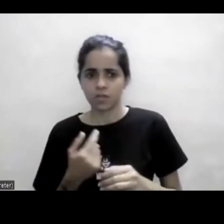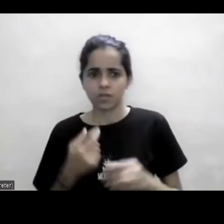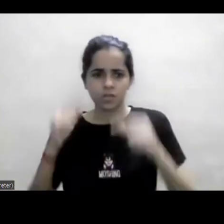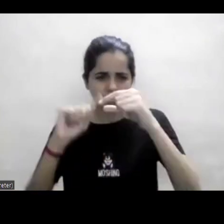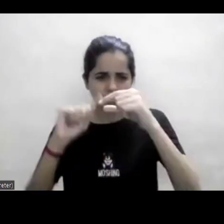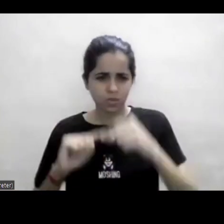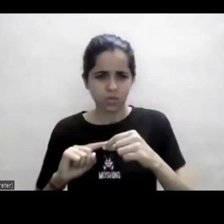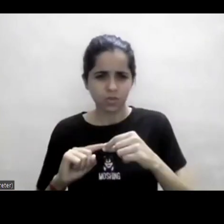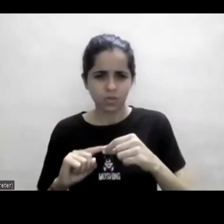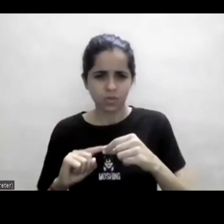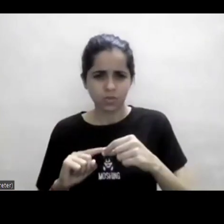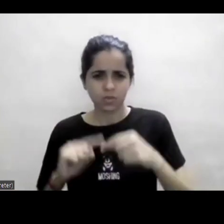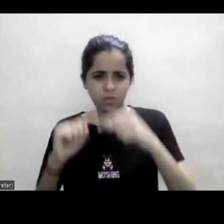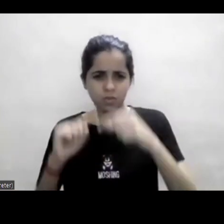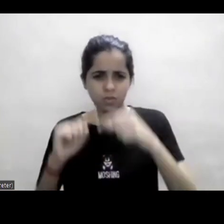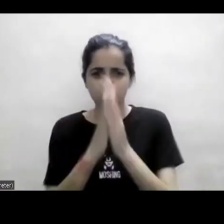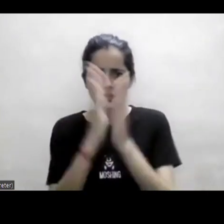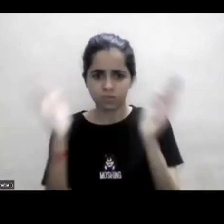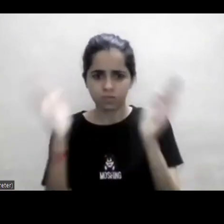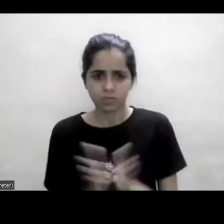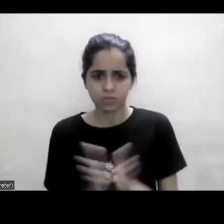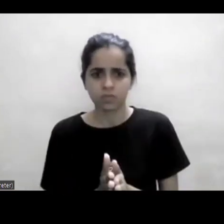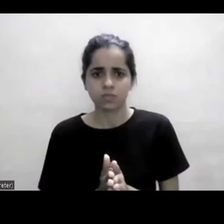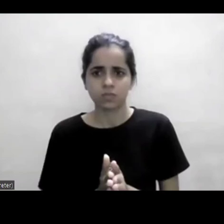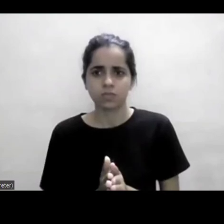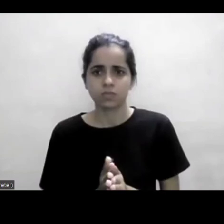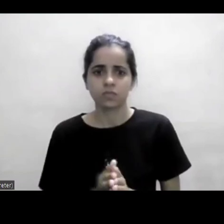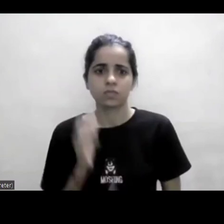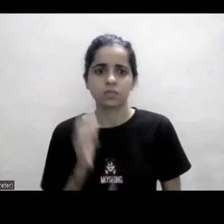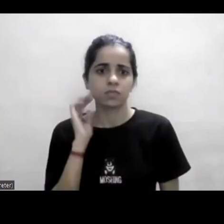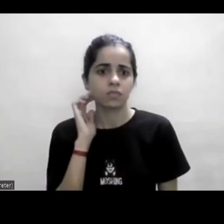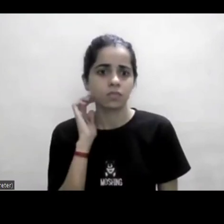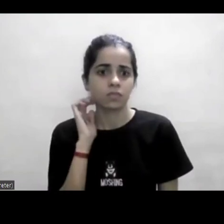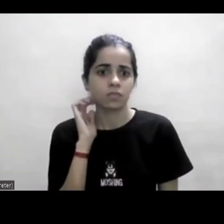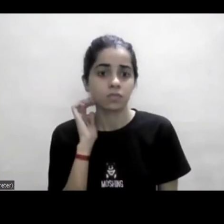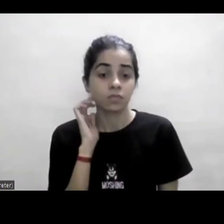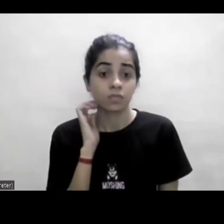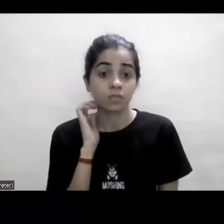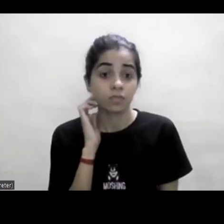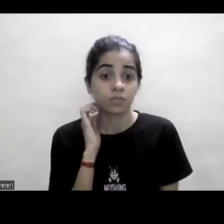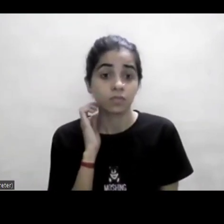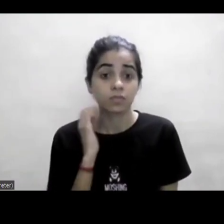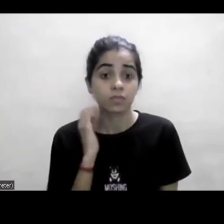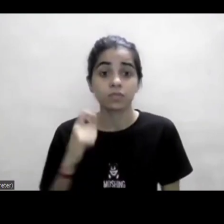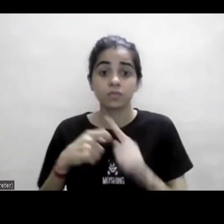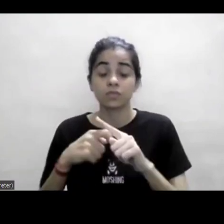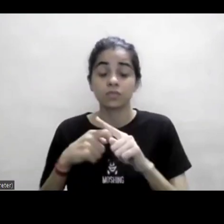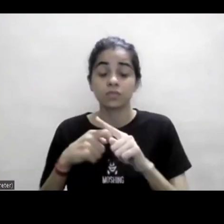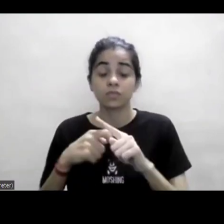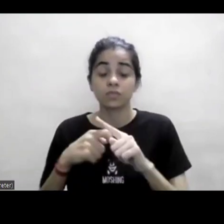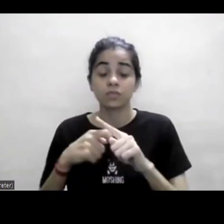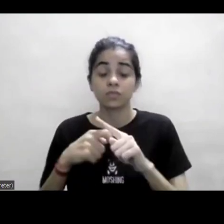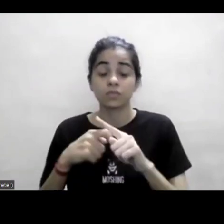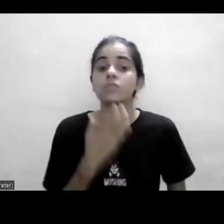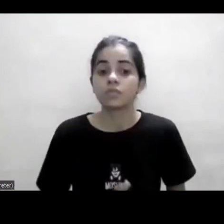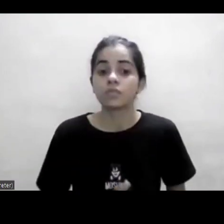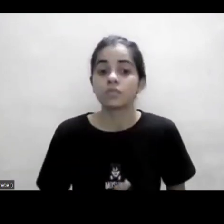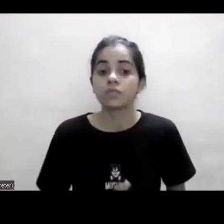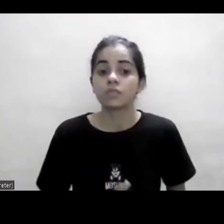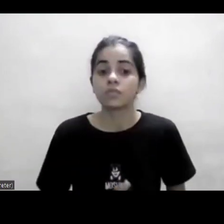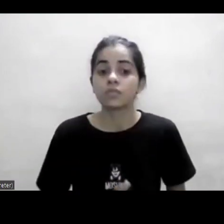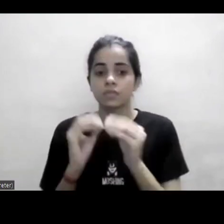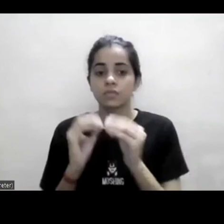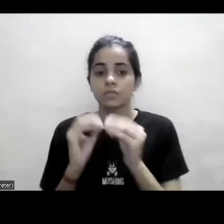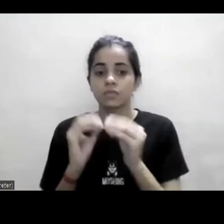and I'll club it together. Sure. Right? Yeah. Sure. Thank you. Thank you, Karishma. Bhakti?